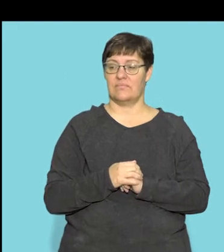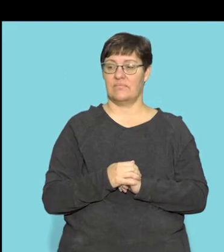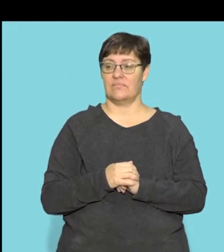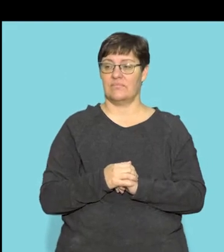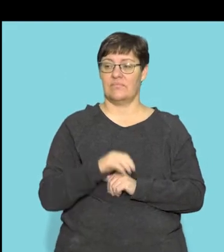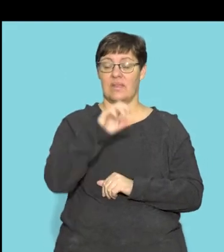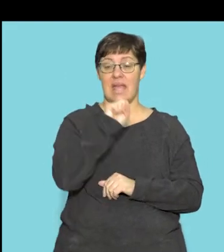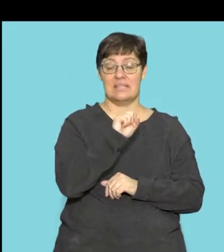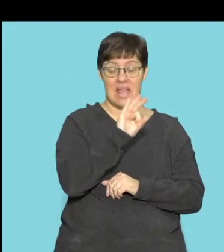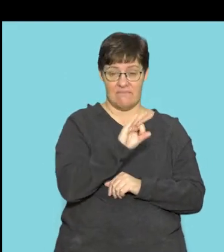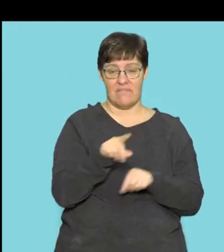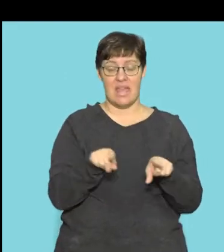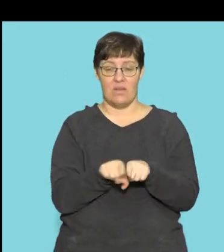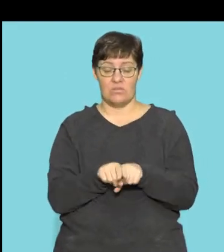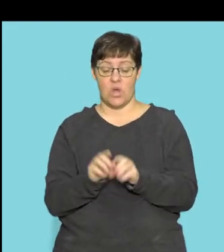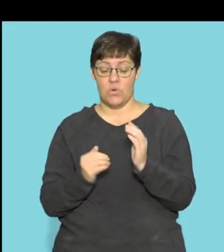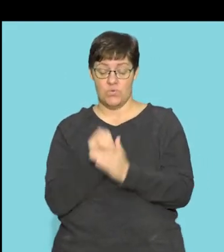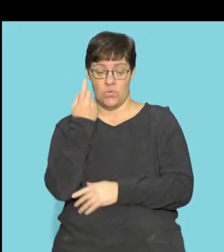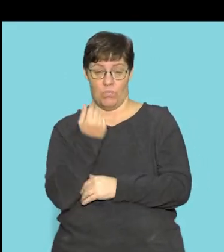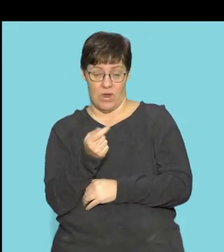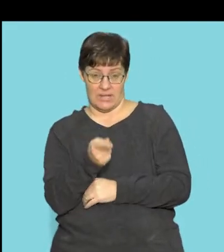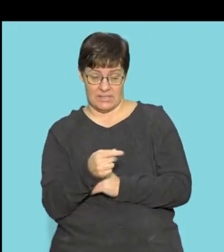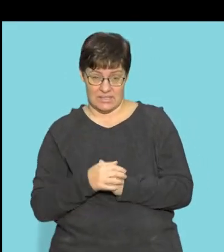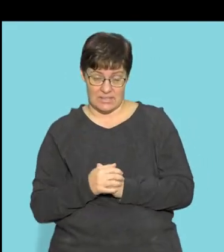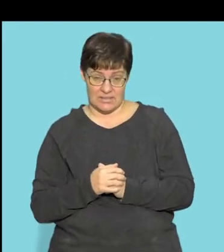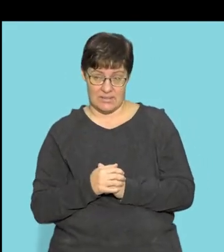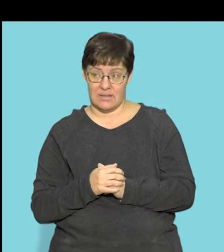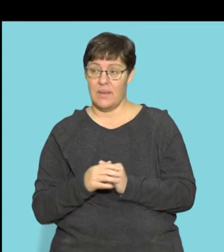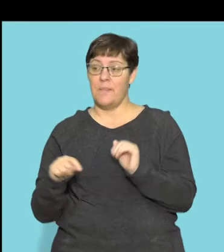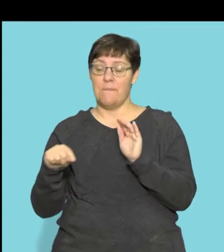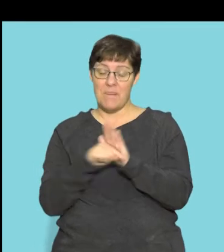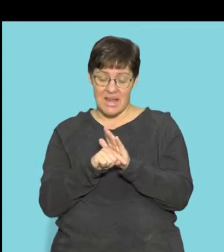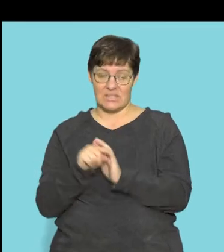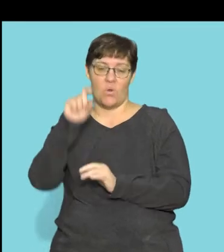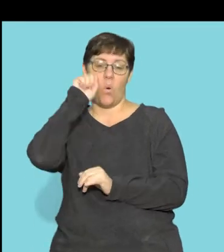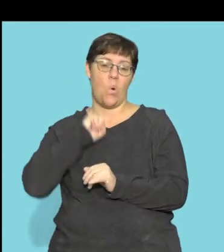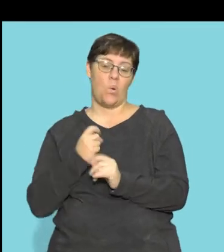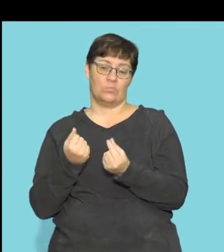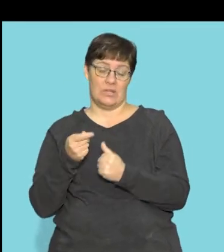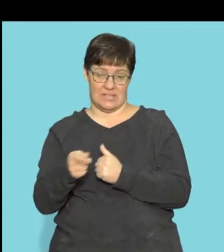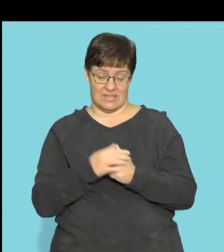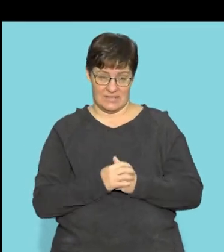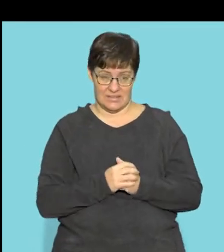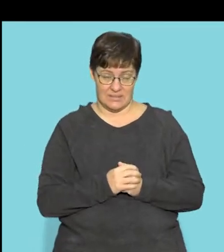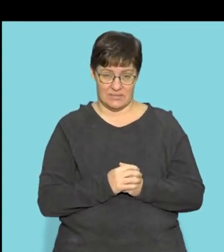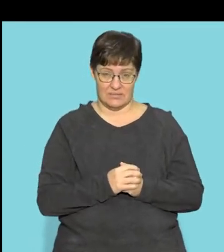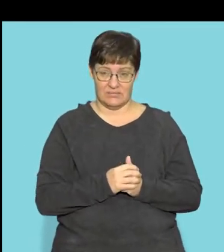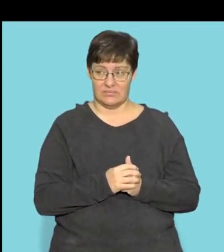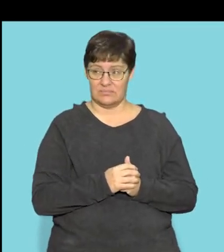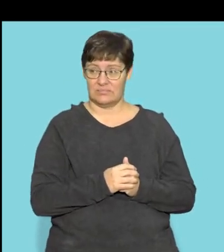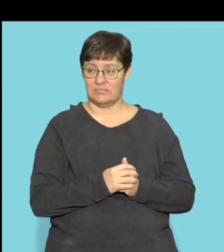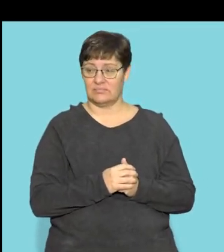say SF, is equals to the new price minus the old